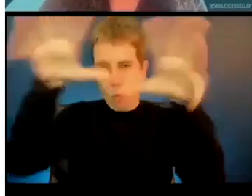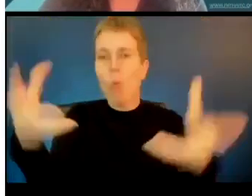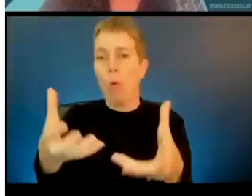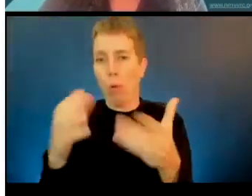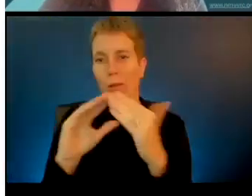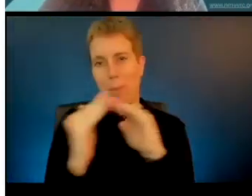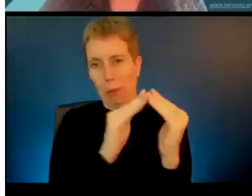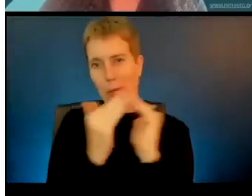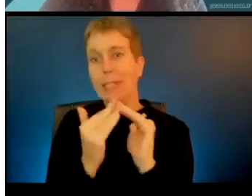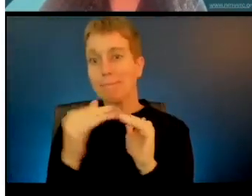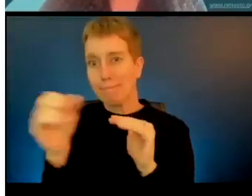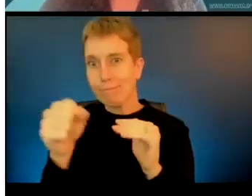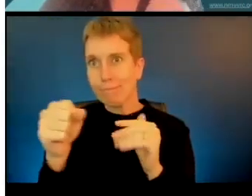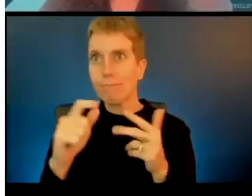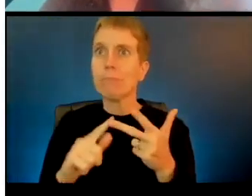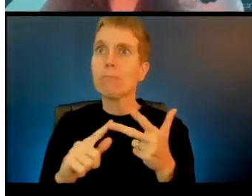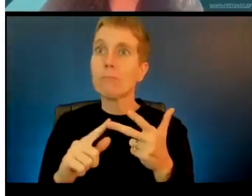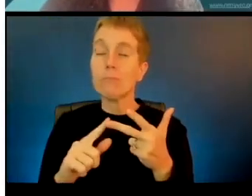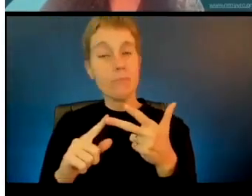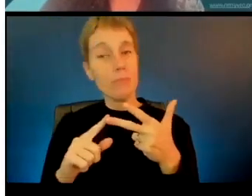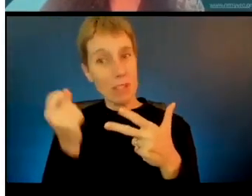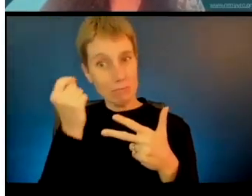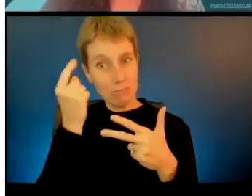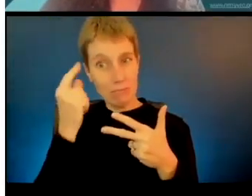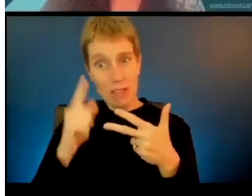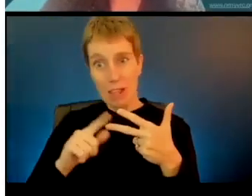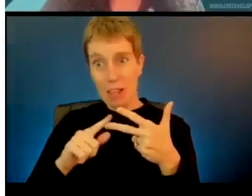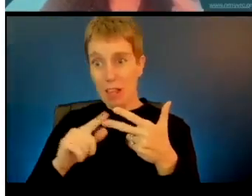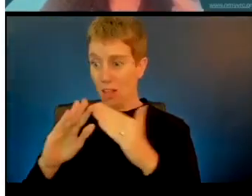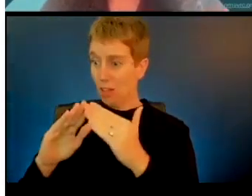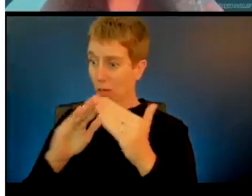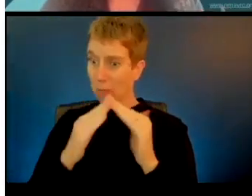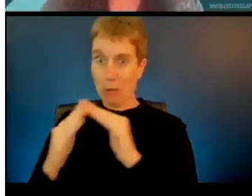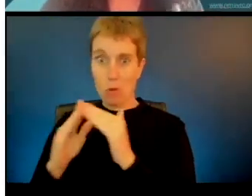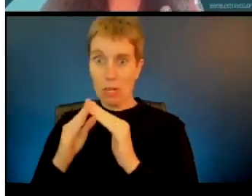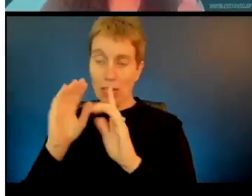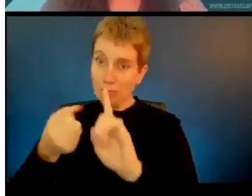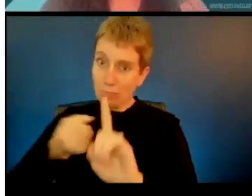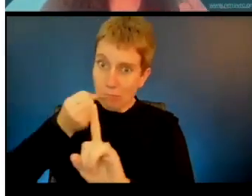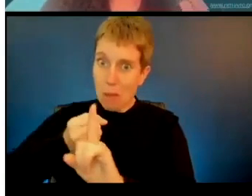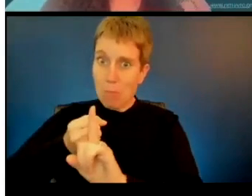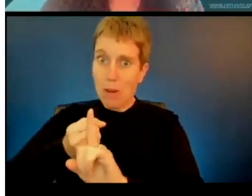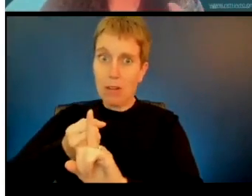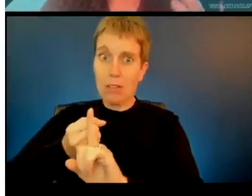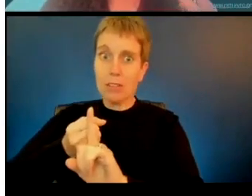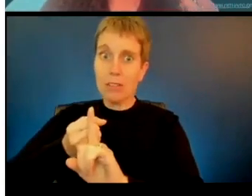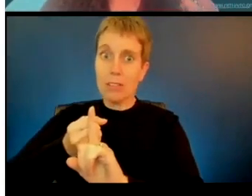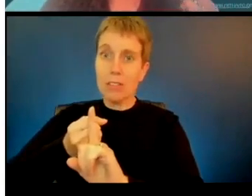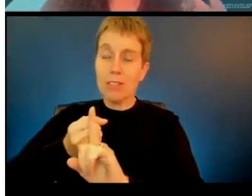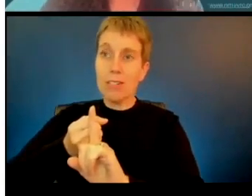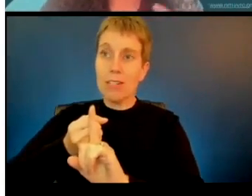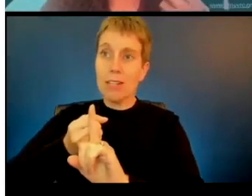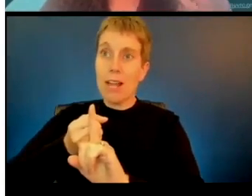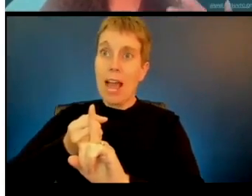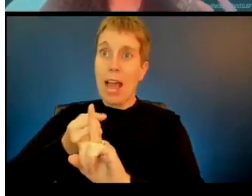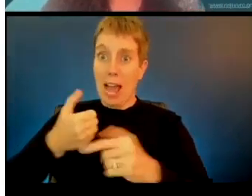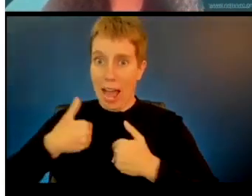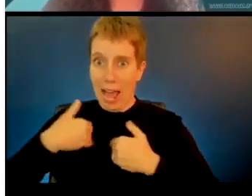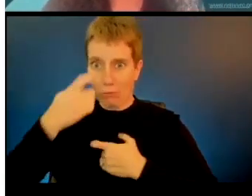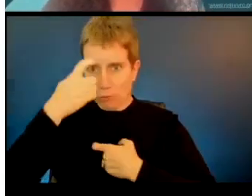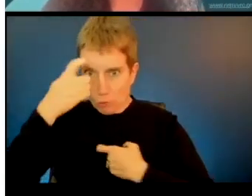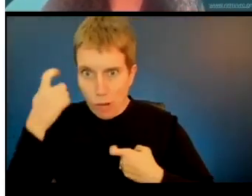Now, this could have implications because an entire community is impacted and can be experiencing trauma reactions